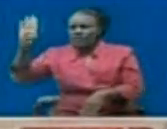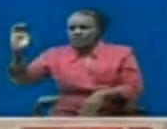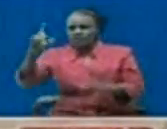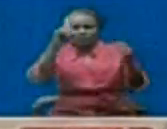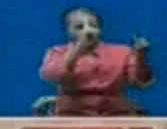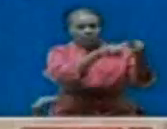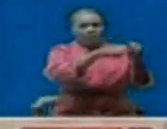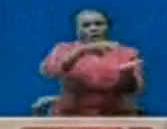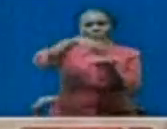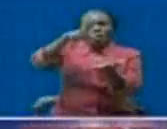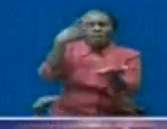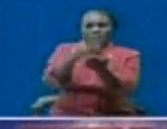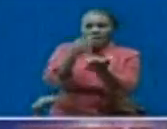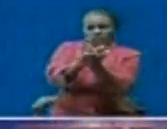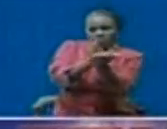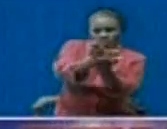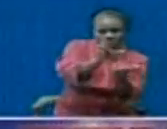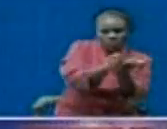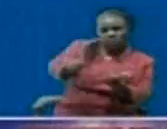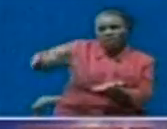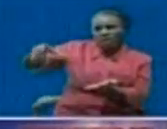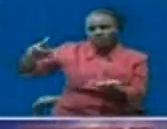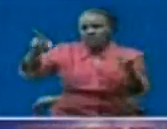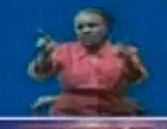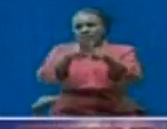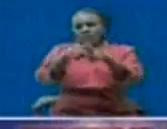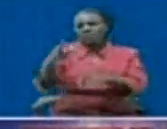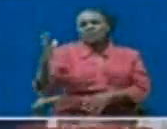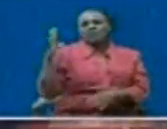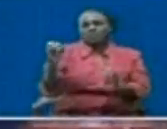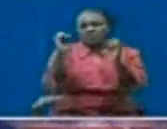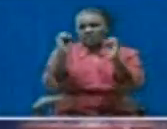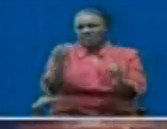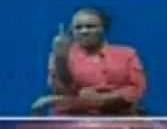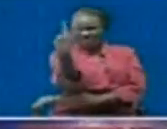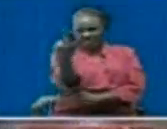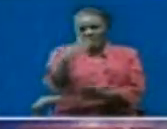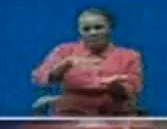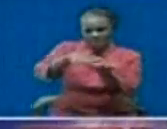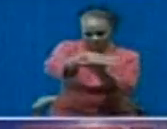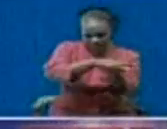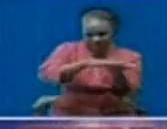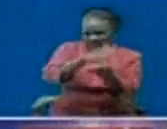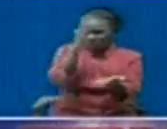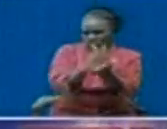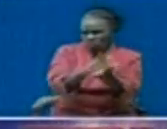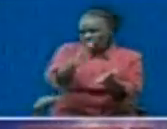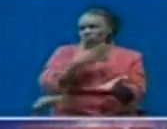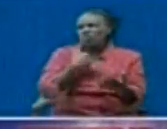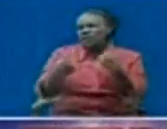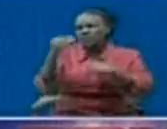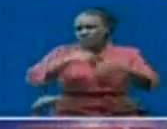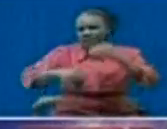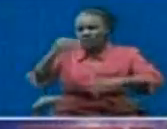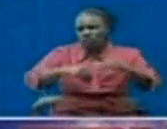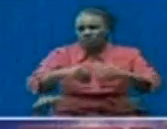more monies reallocated to the counties, and of course, insecurity. Is that basically what we want to talk about? Are